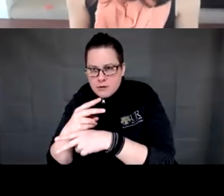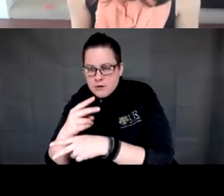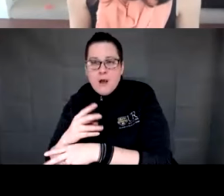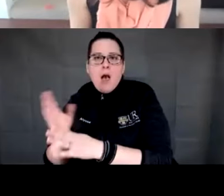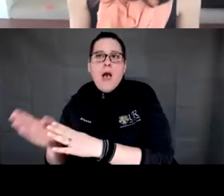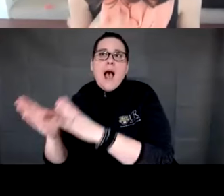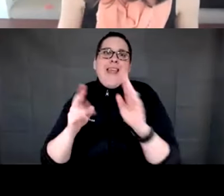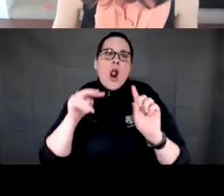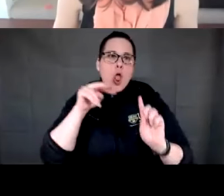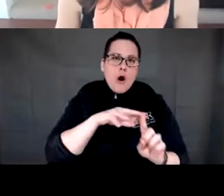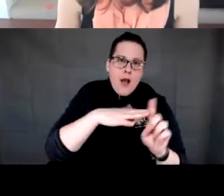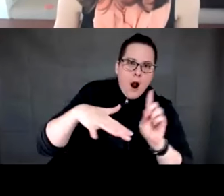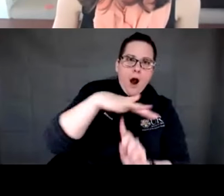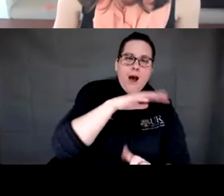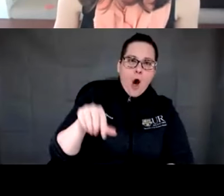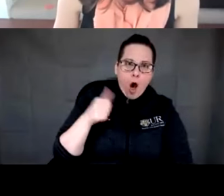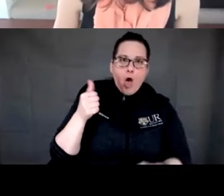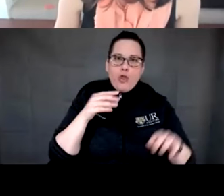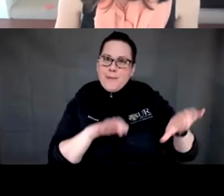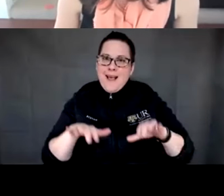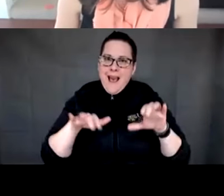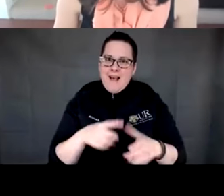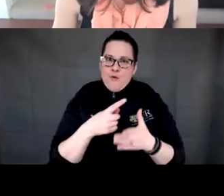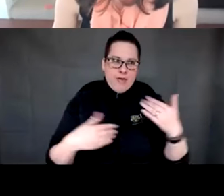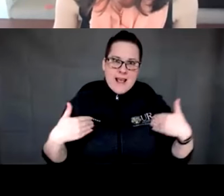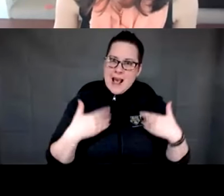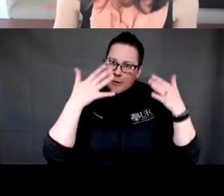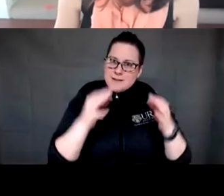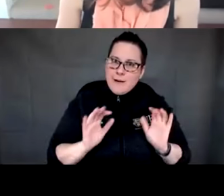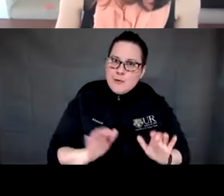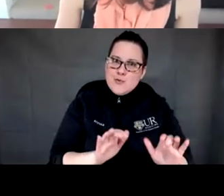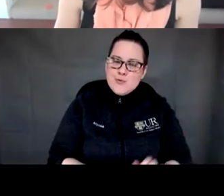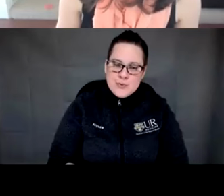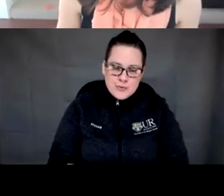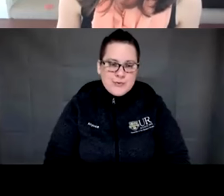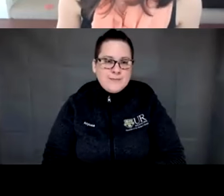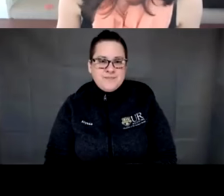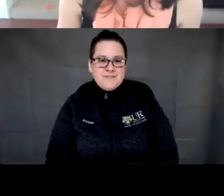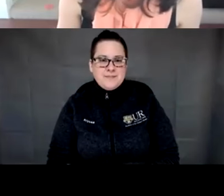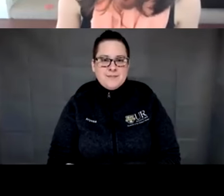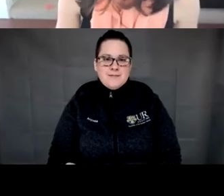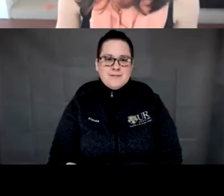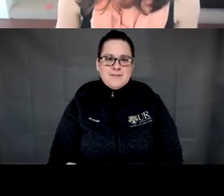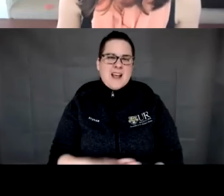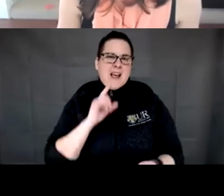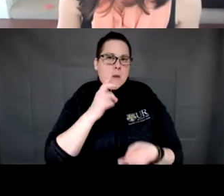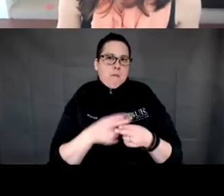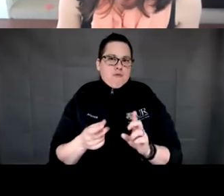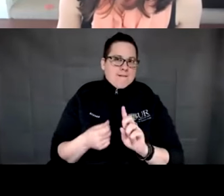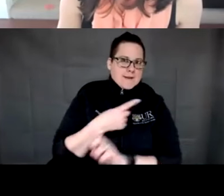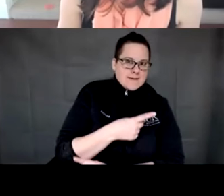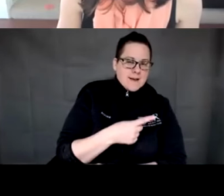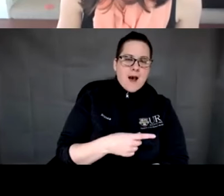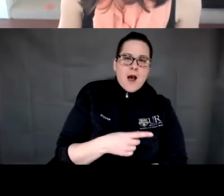in the context of many other behaviors that the animal has decided to engage in. And I think, sort of just as a brief aside, we